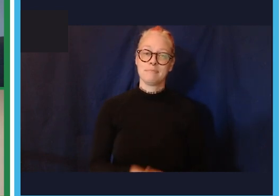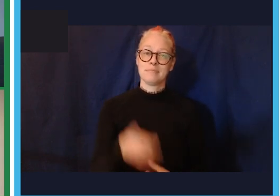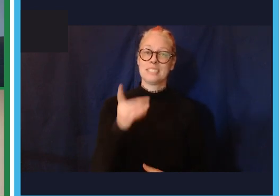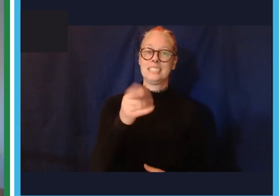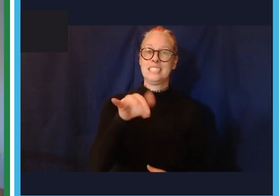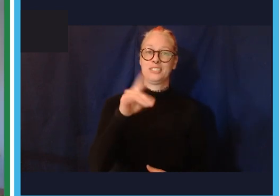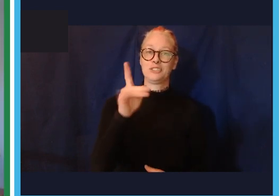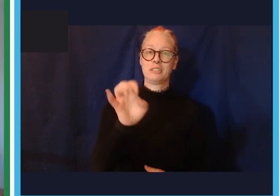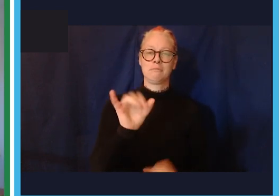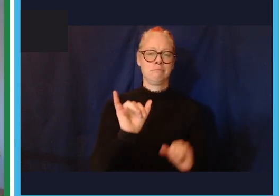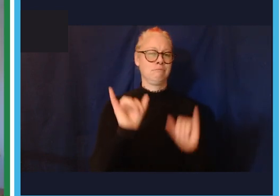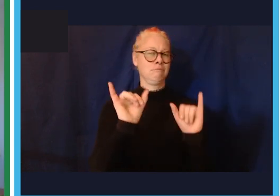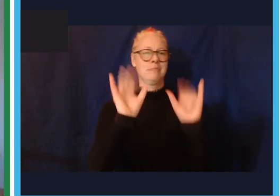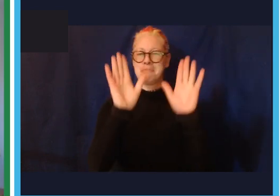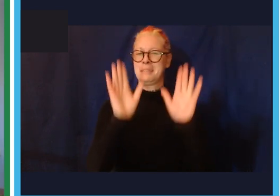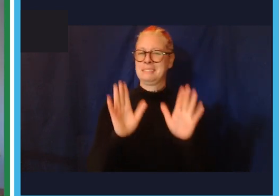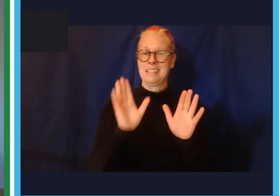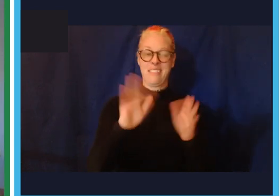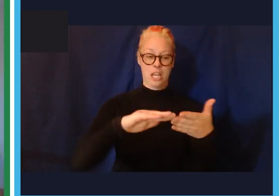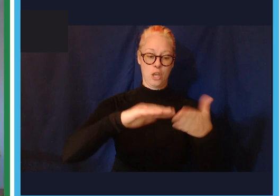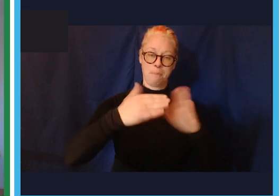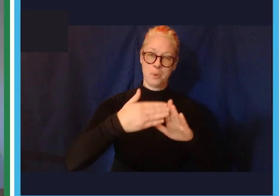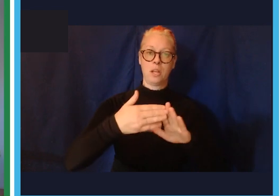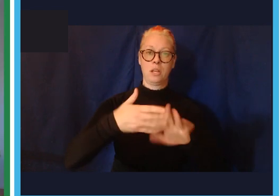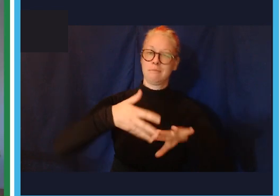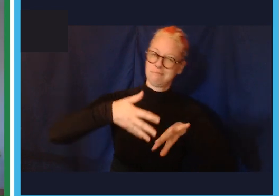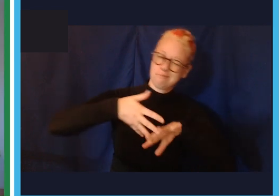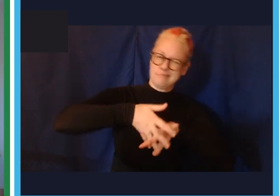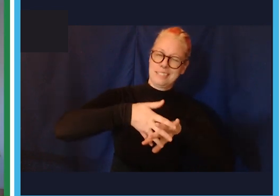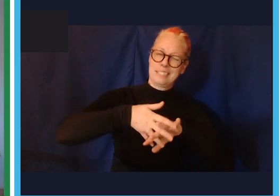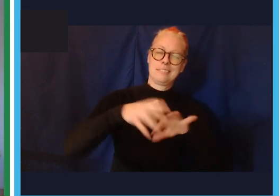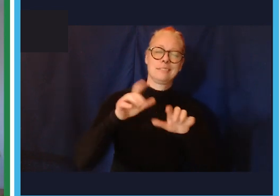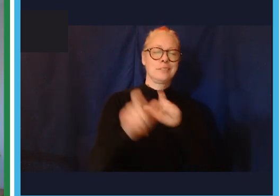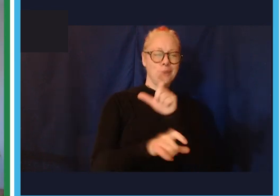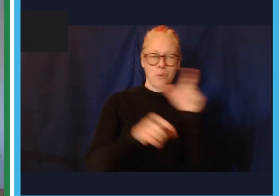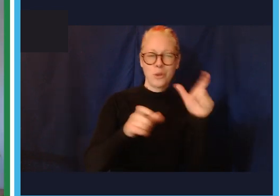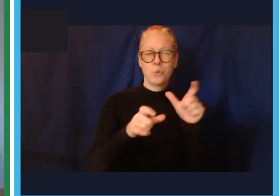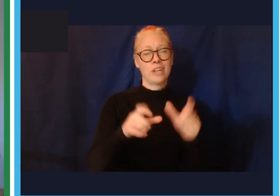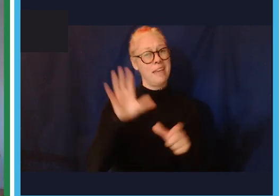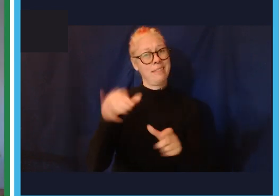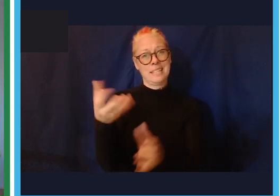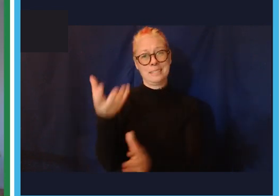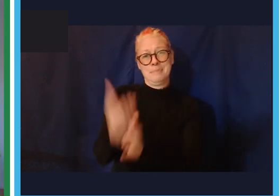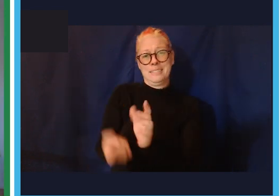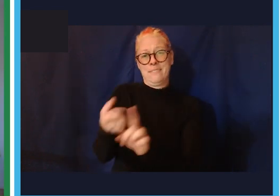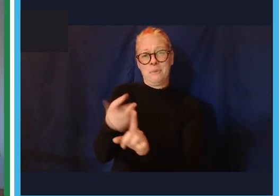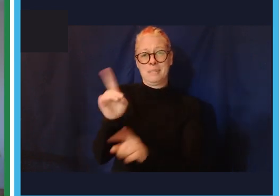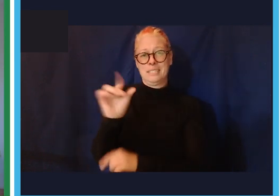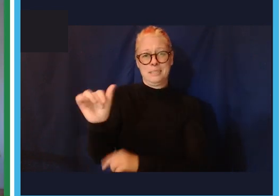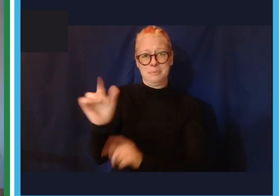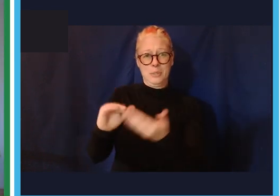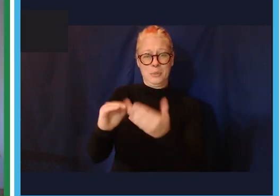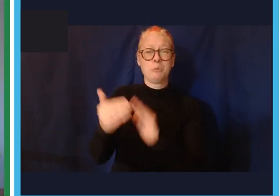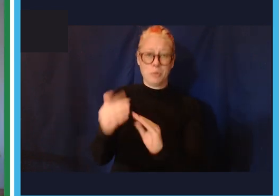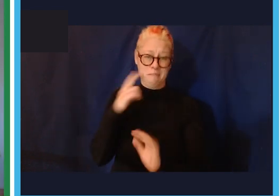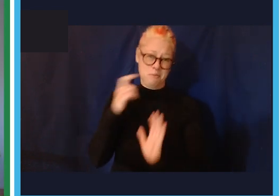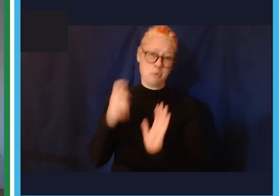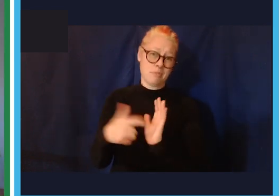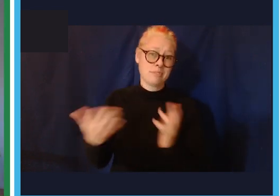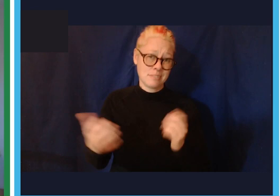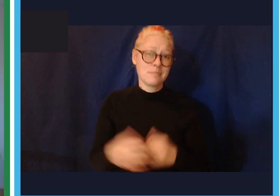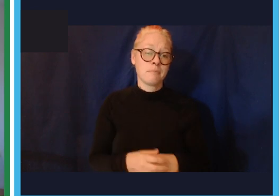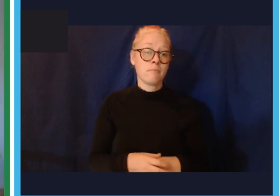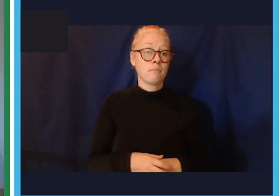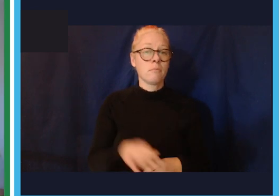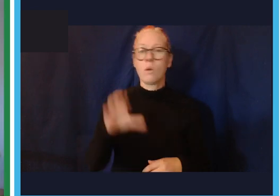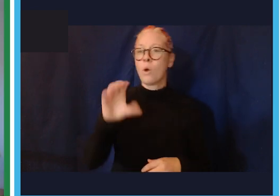Kulbinder, you were part of our first IWSCC's first national annual forum